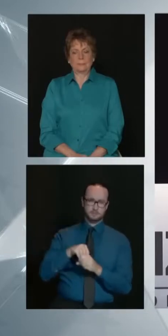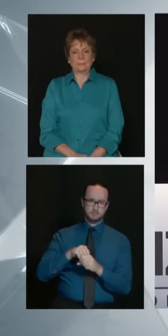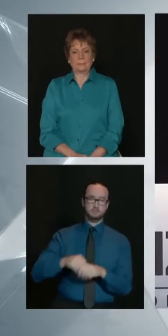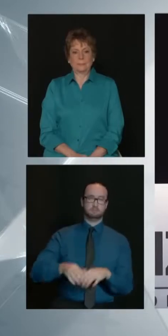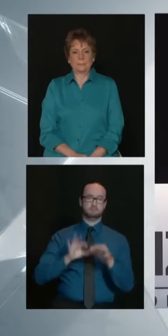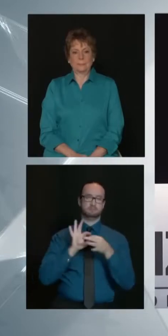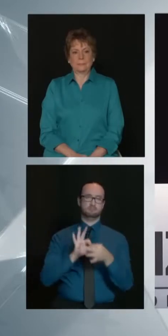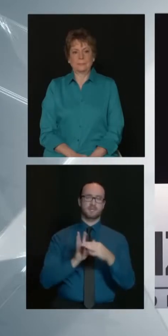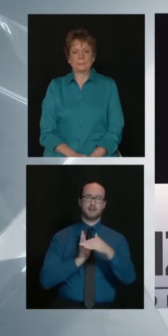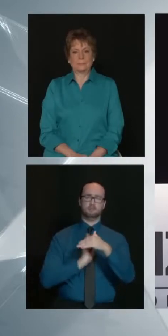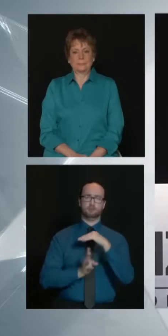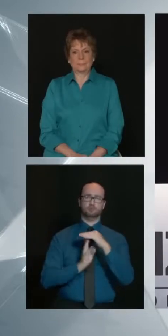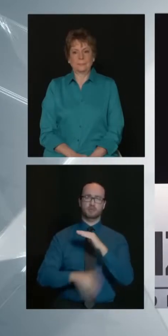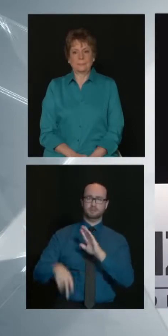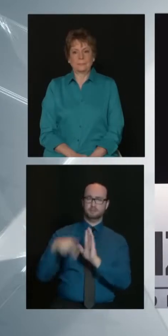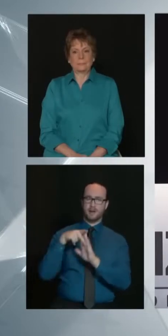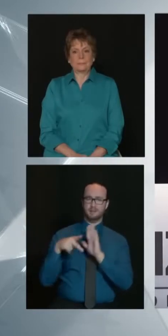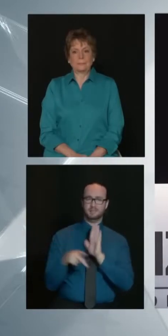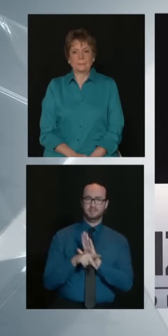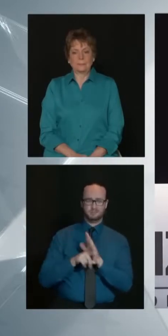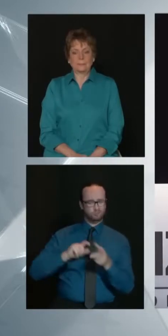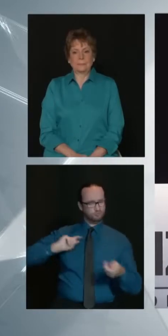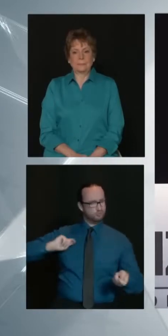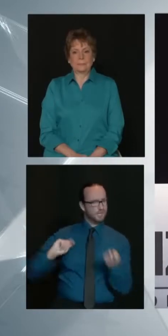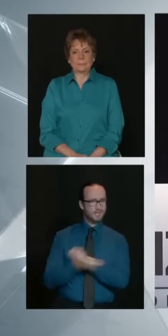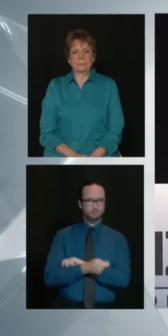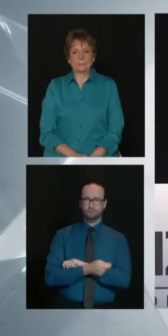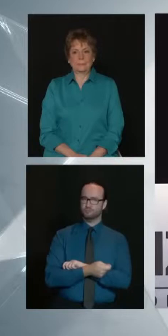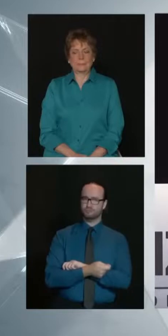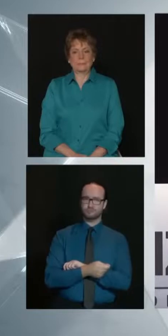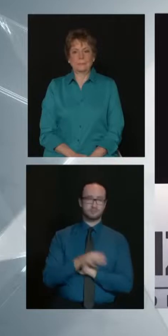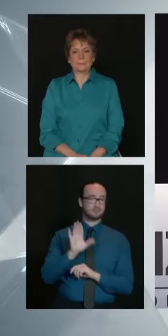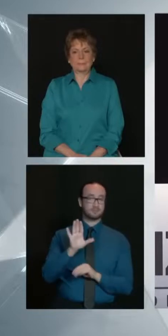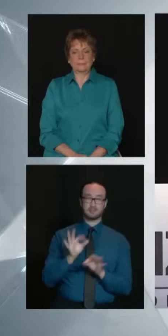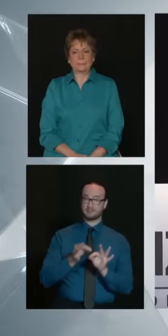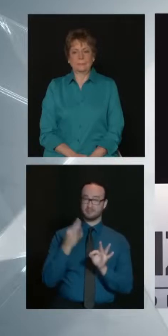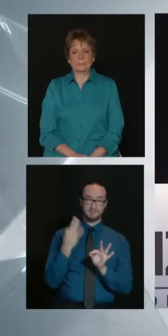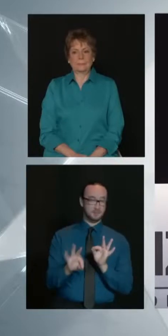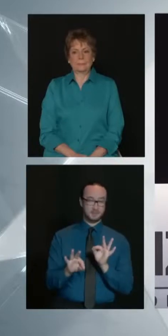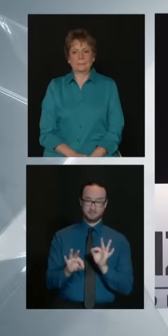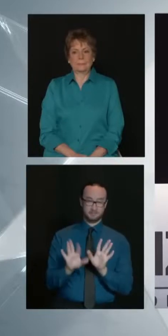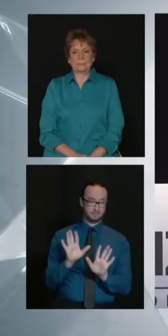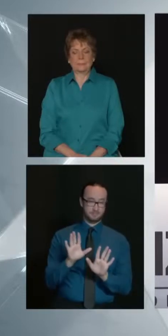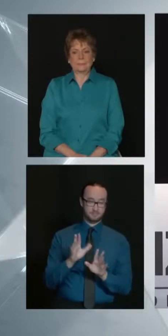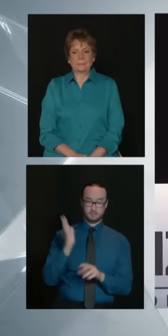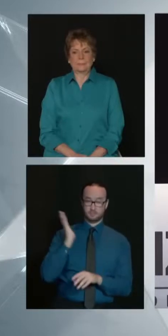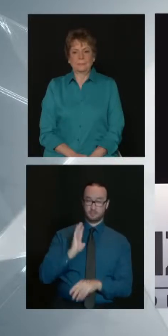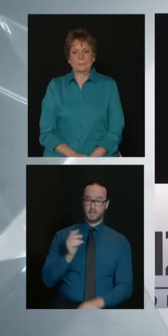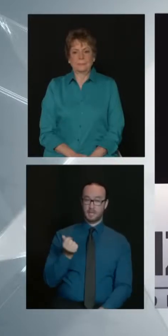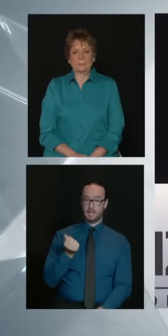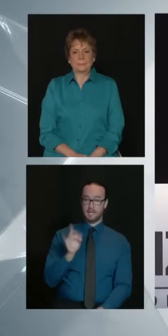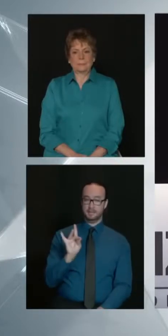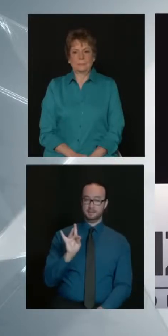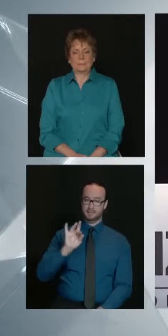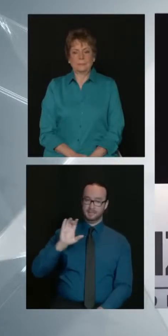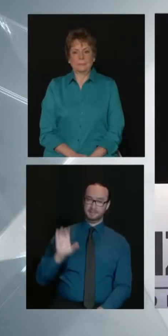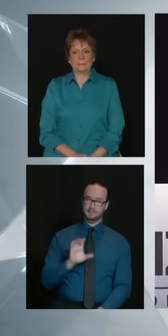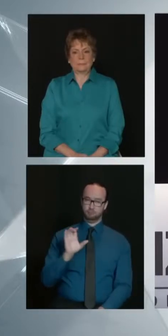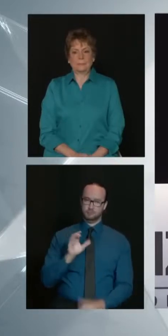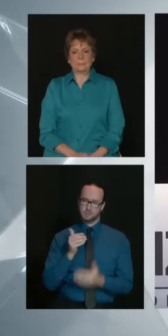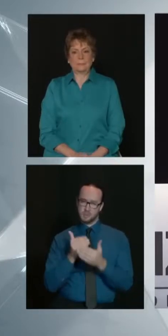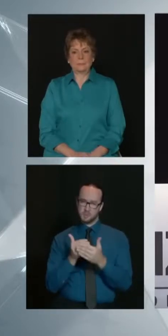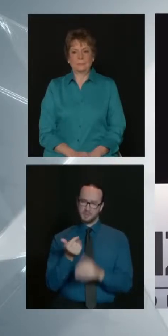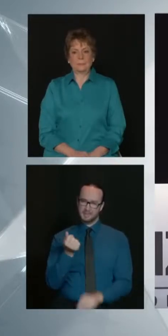very confusing. We had a great immigration policy in this country in the late 1800s, early 1900s. In fact, we didn't even have a